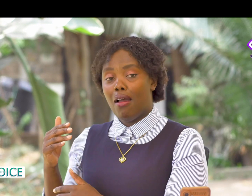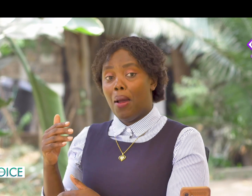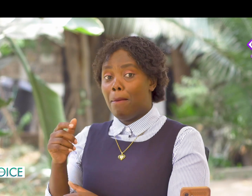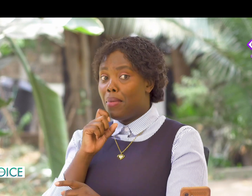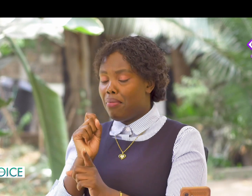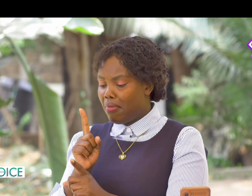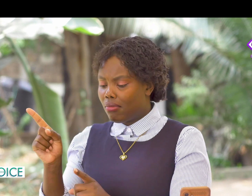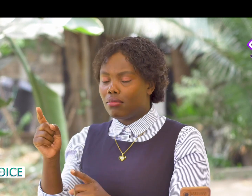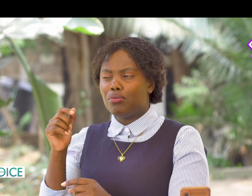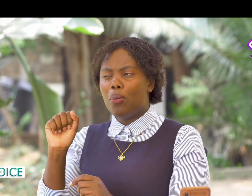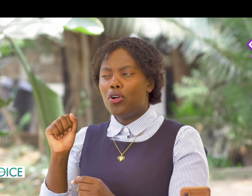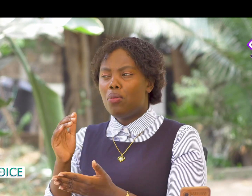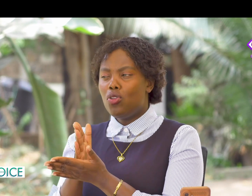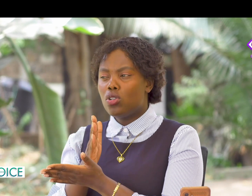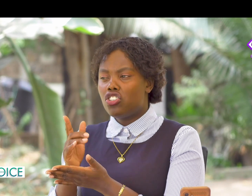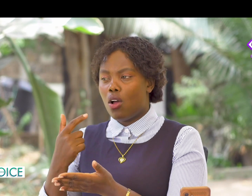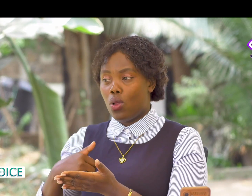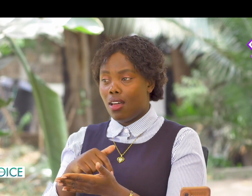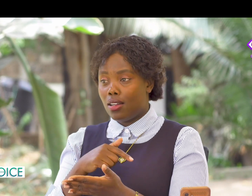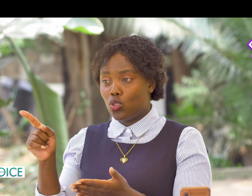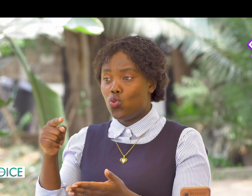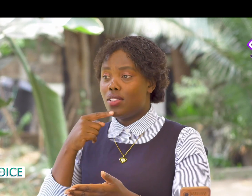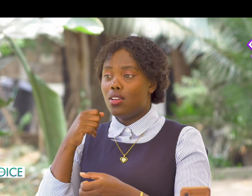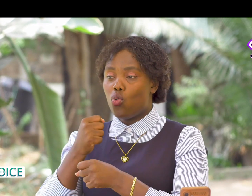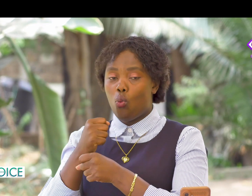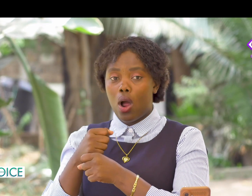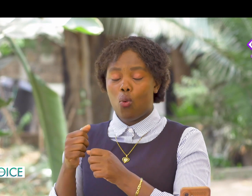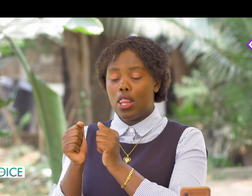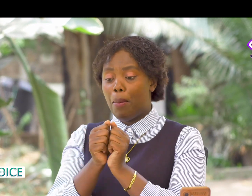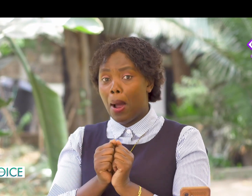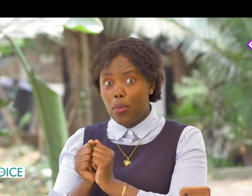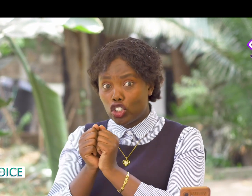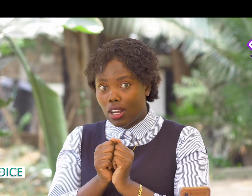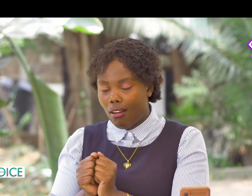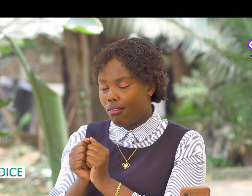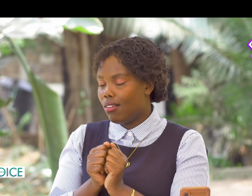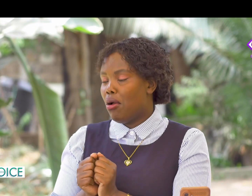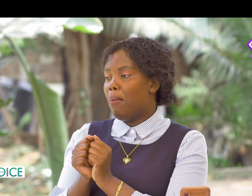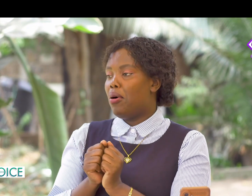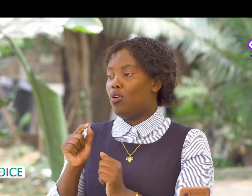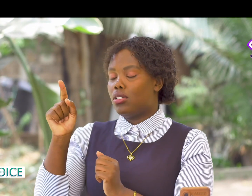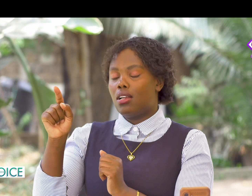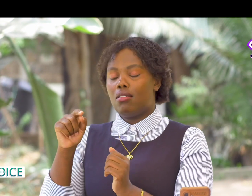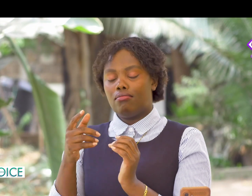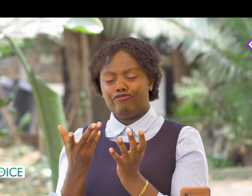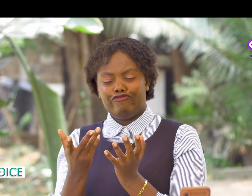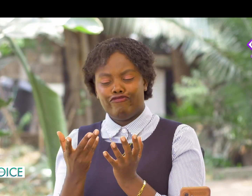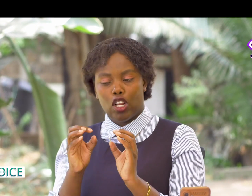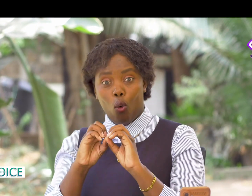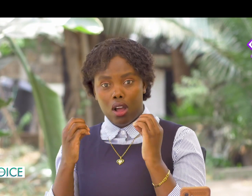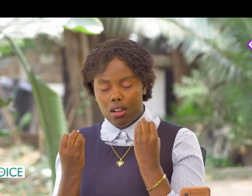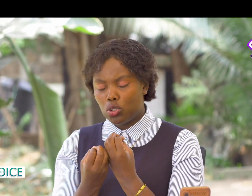the negatives. So I'd like to ask you to share with us. You said you work